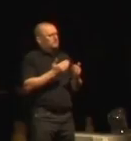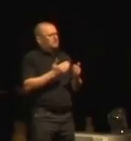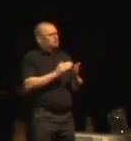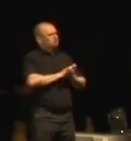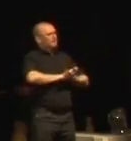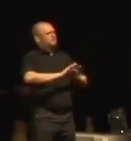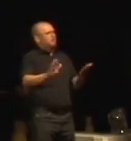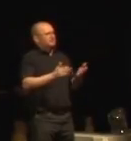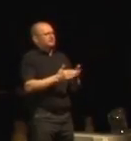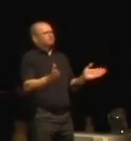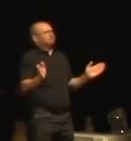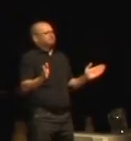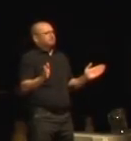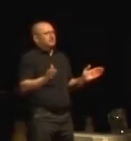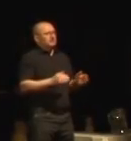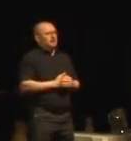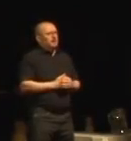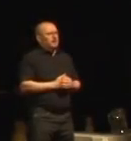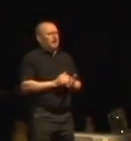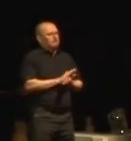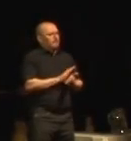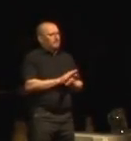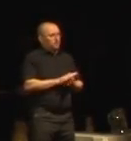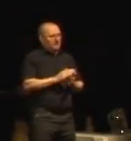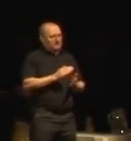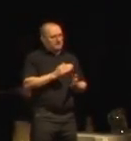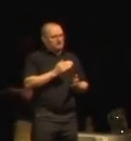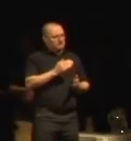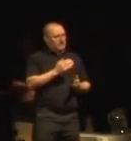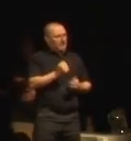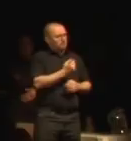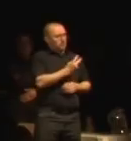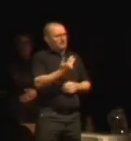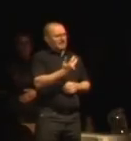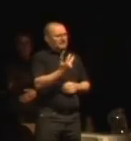for us to have our 2018 numbers so that we can share the progress we've made.